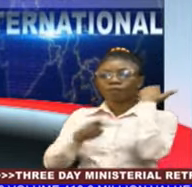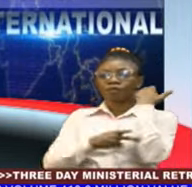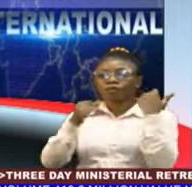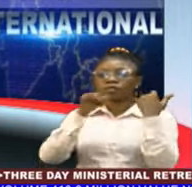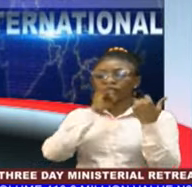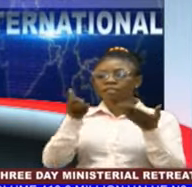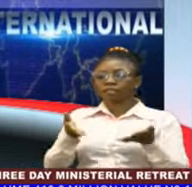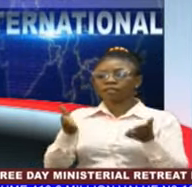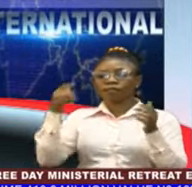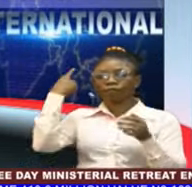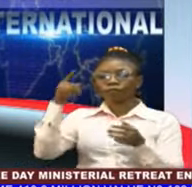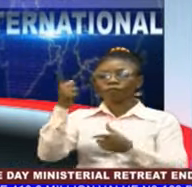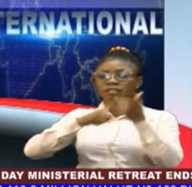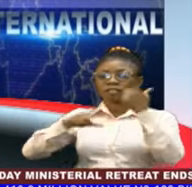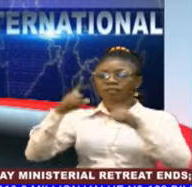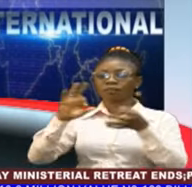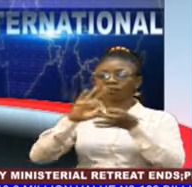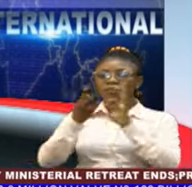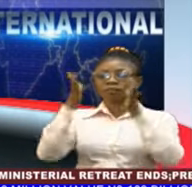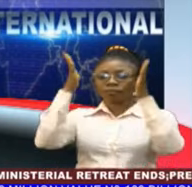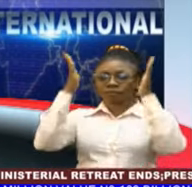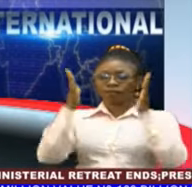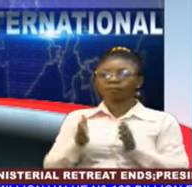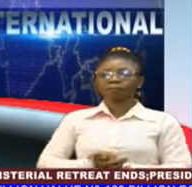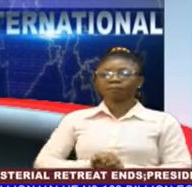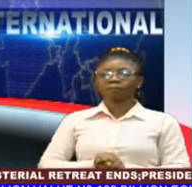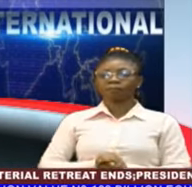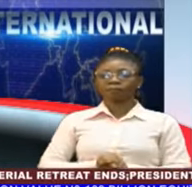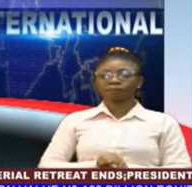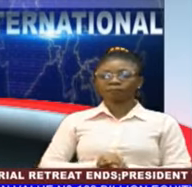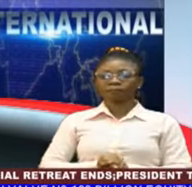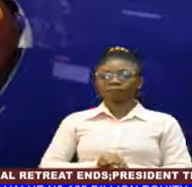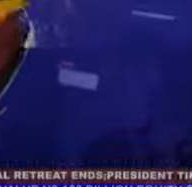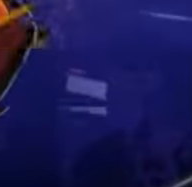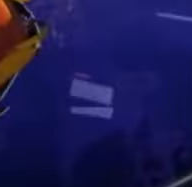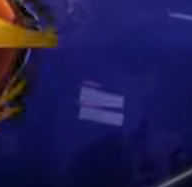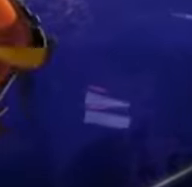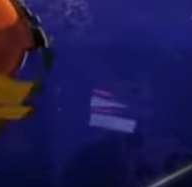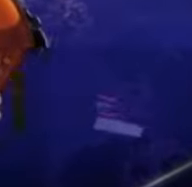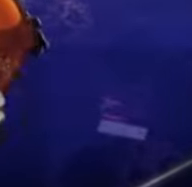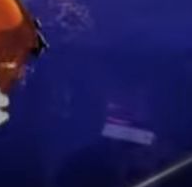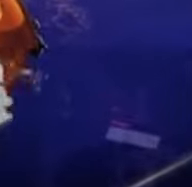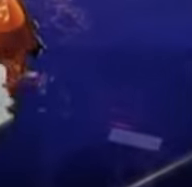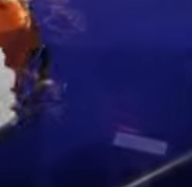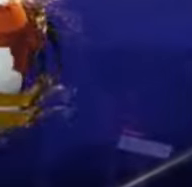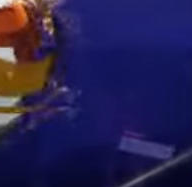for the sign language interpretation.